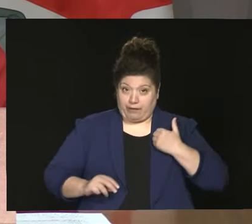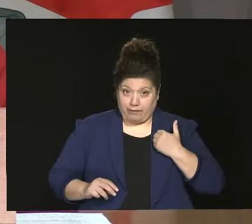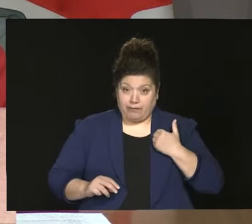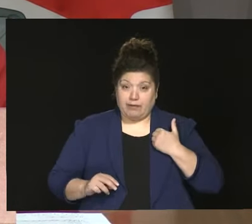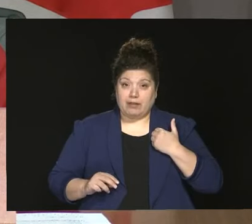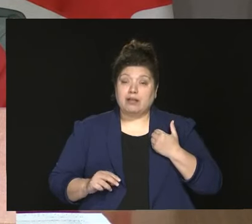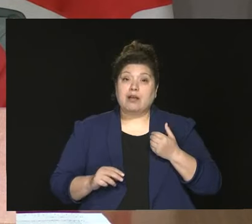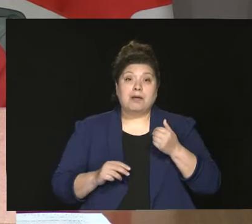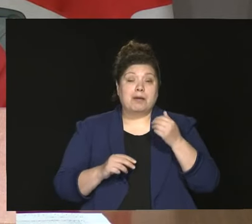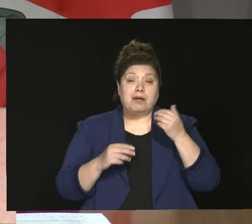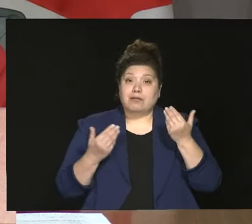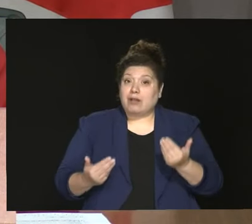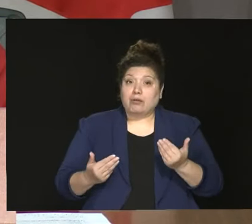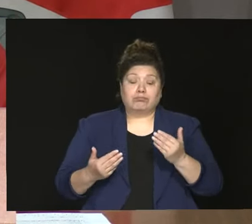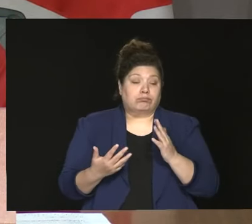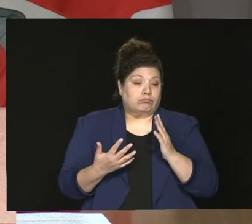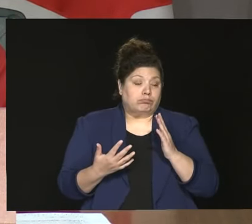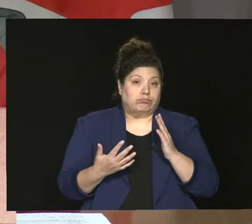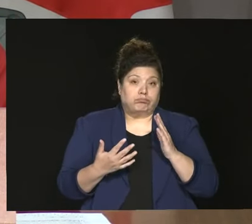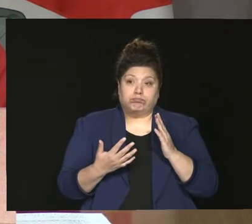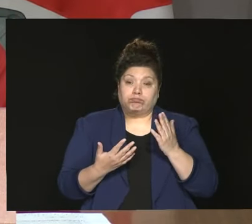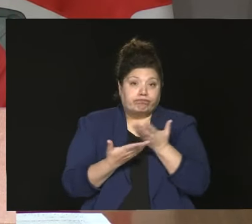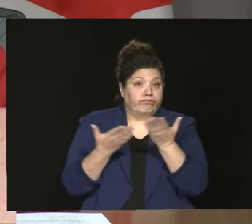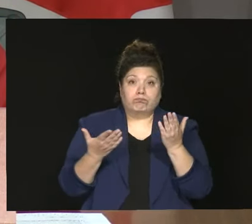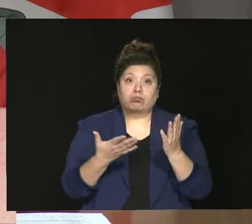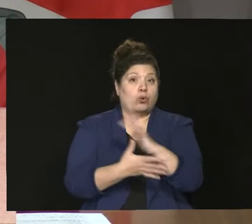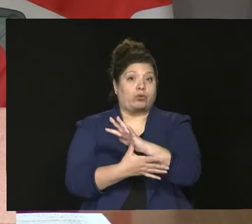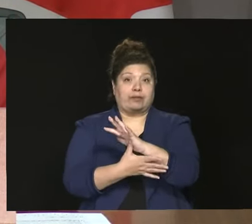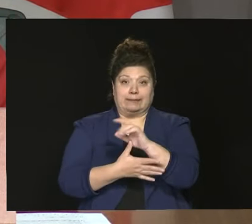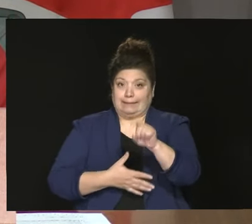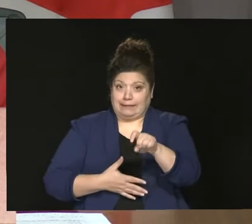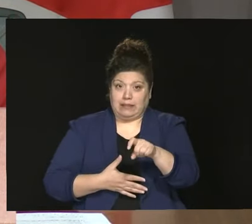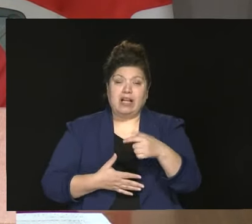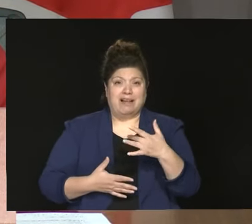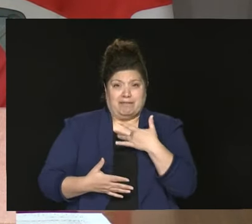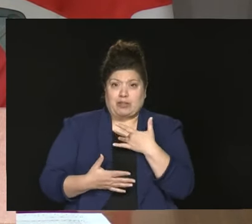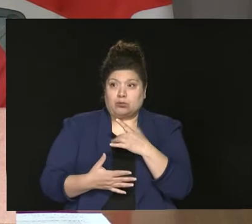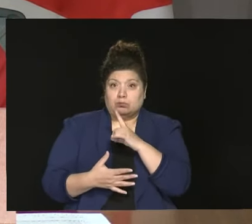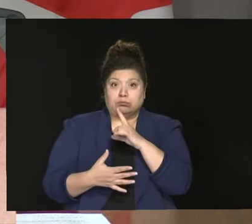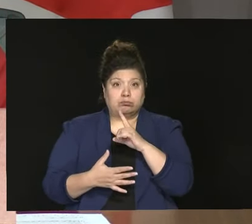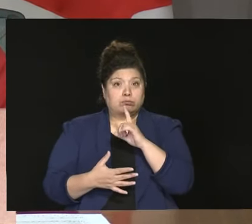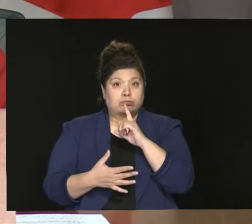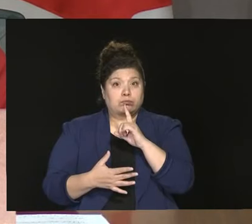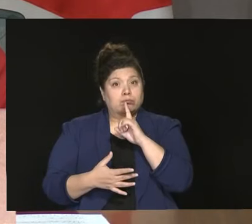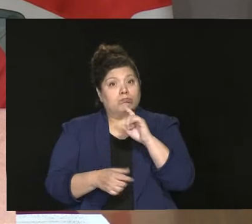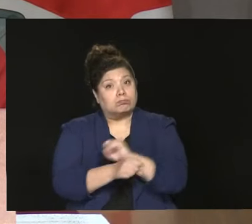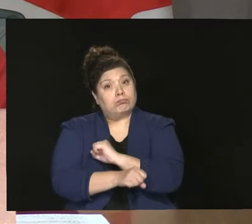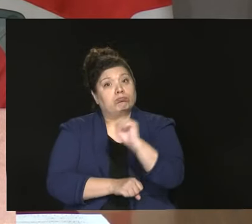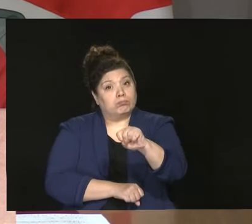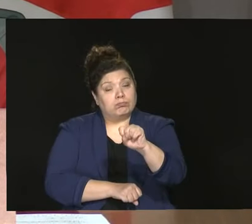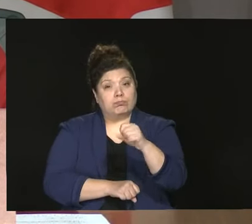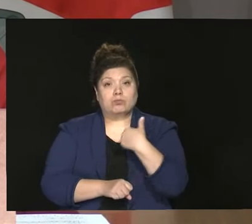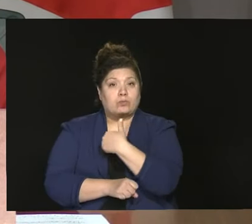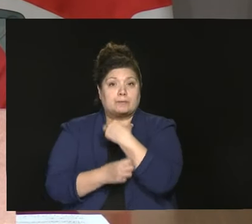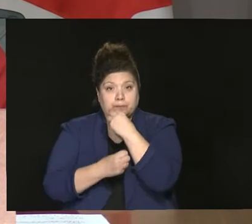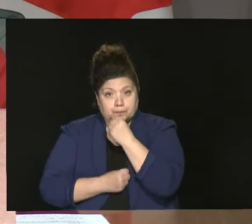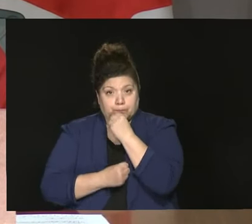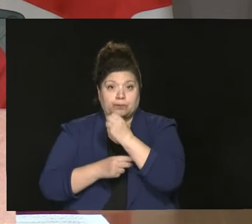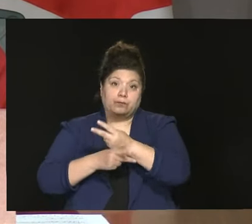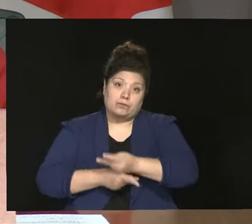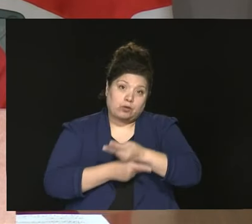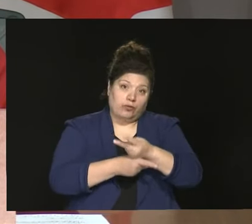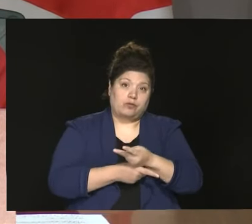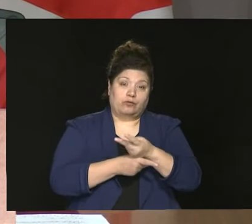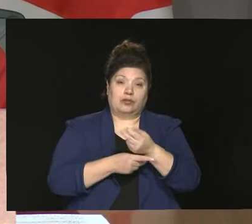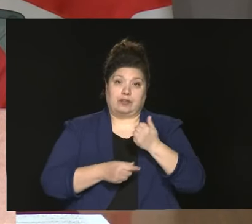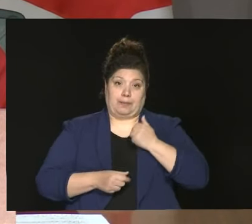and I think in reality it is, taking care of and protecting Canadians. And I can say, you know, my